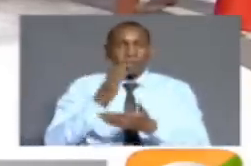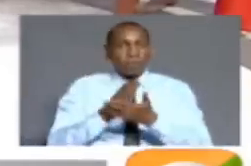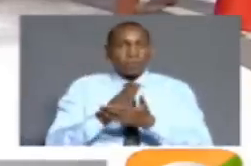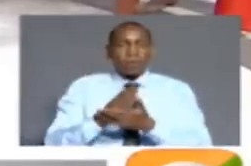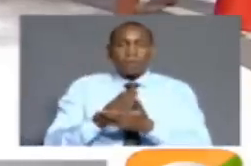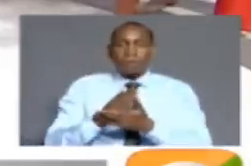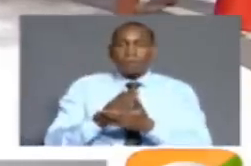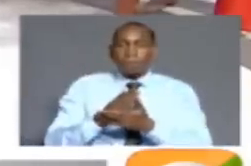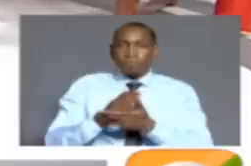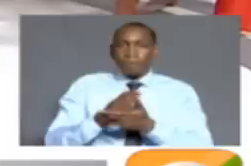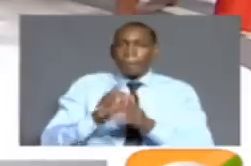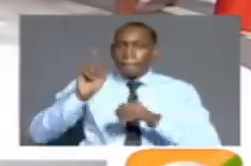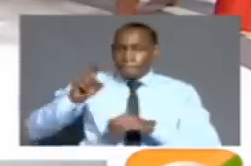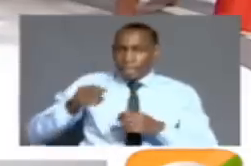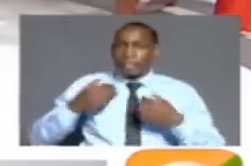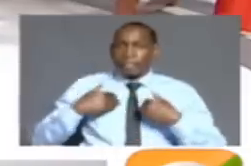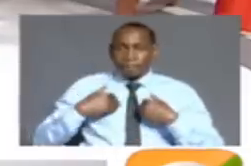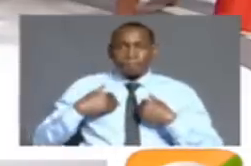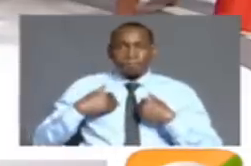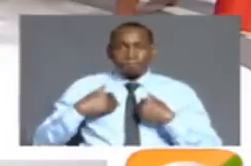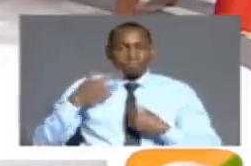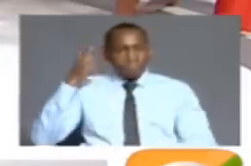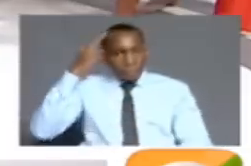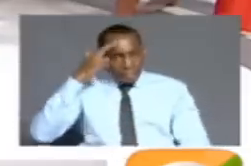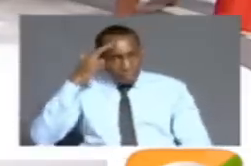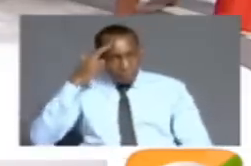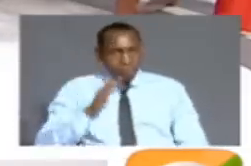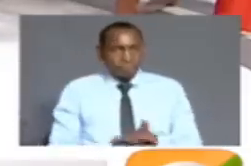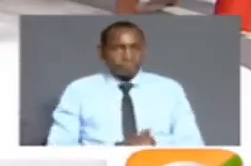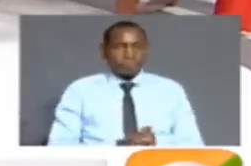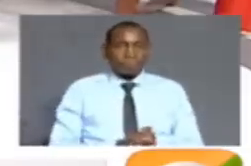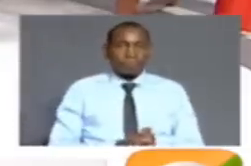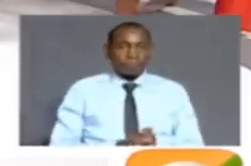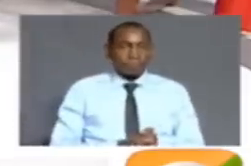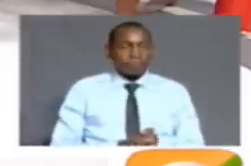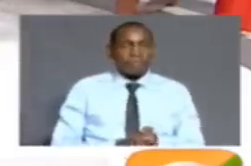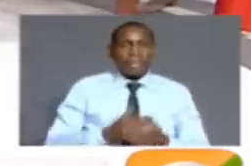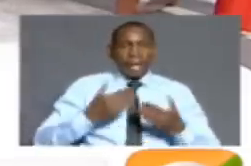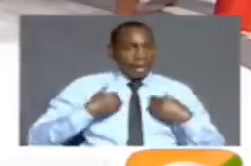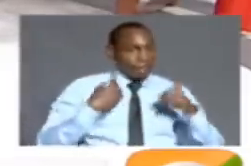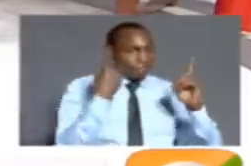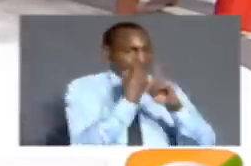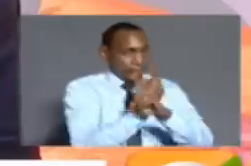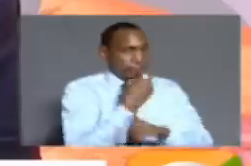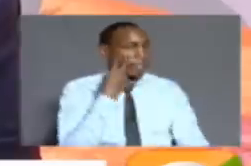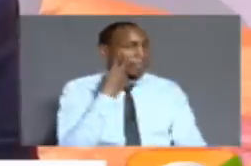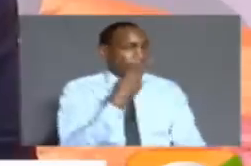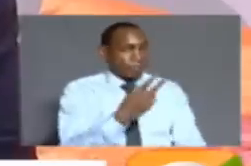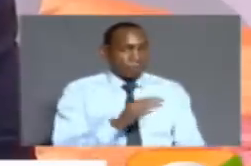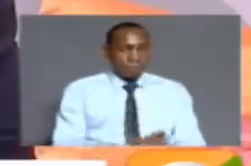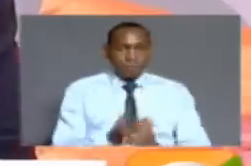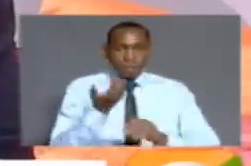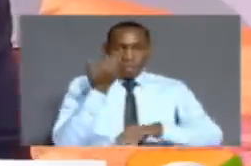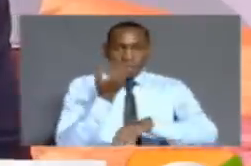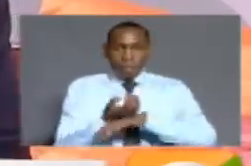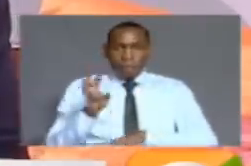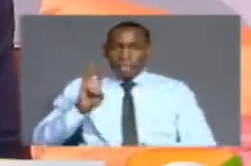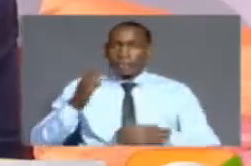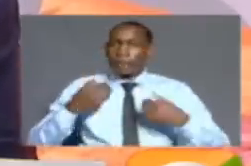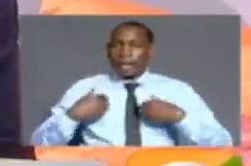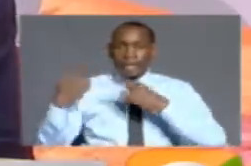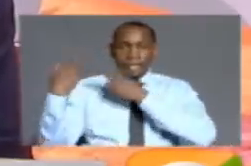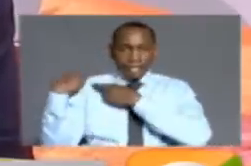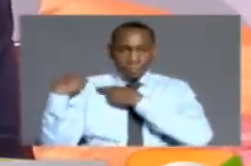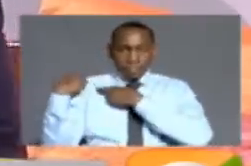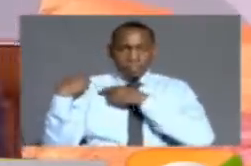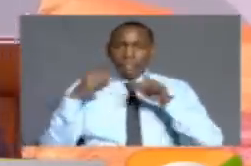we must also be reasonable. Okay. Yeah? I see it a little bit different. Uh-huh. I think that Waititu had a role to play, and he